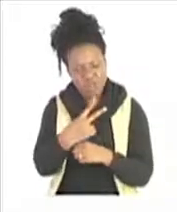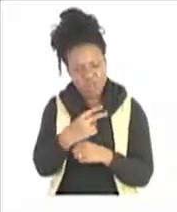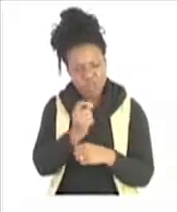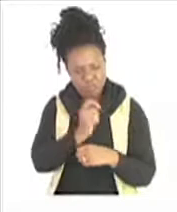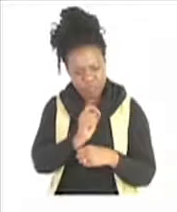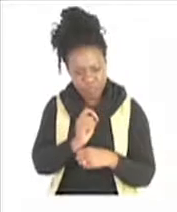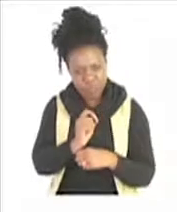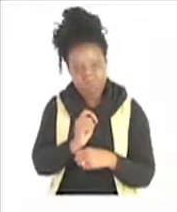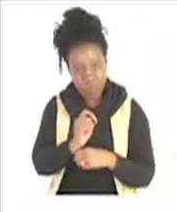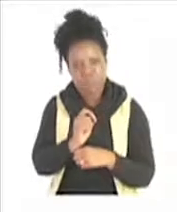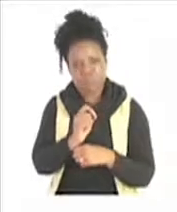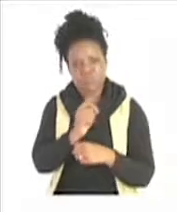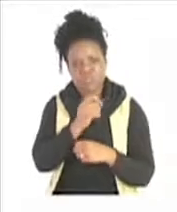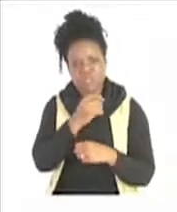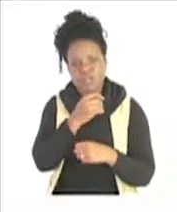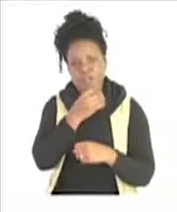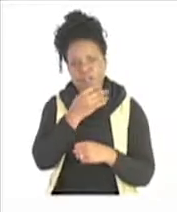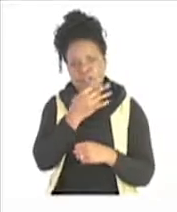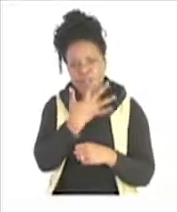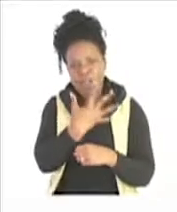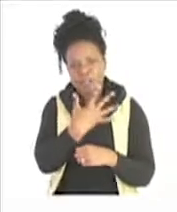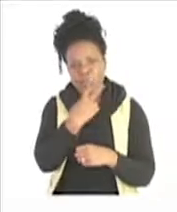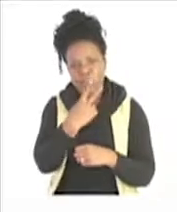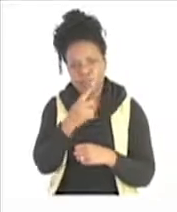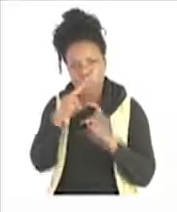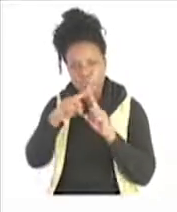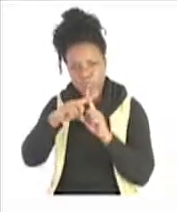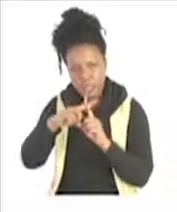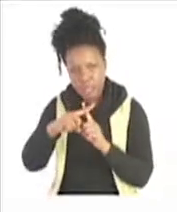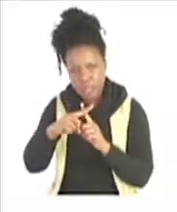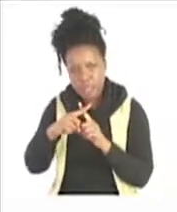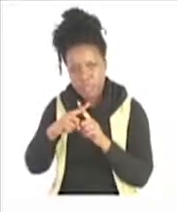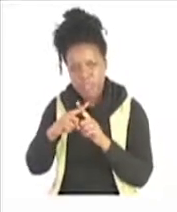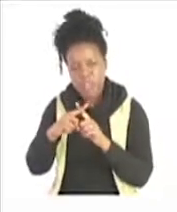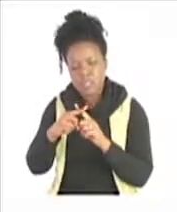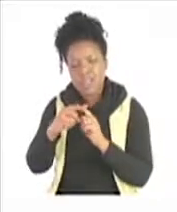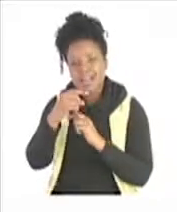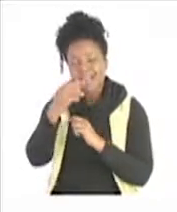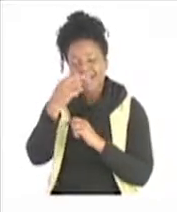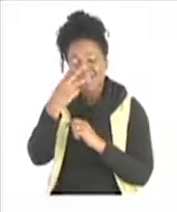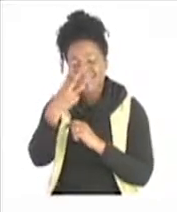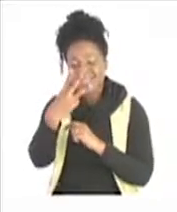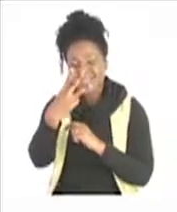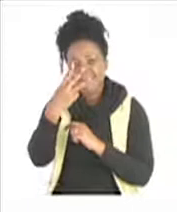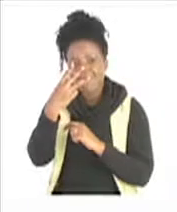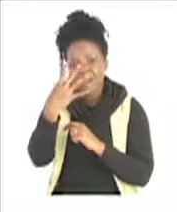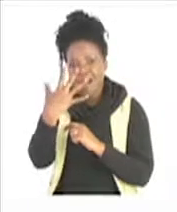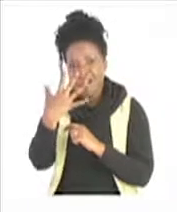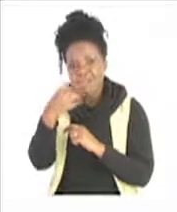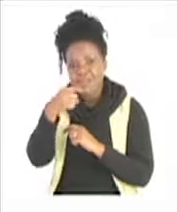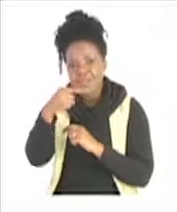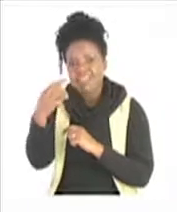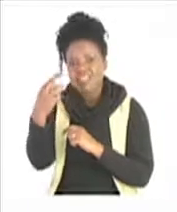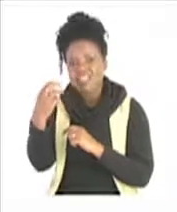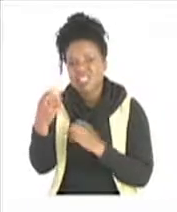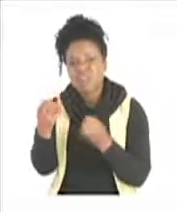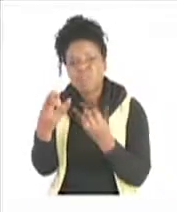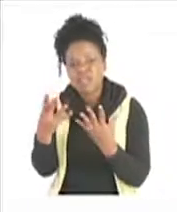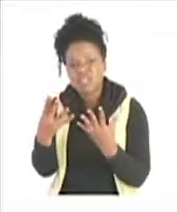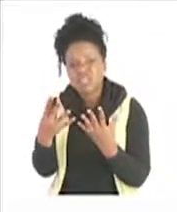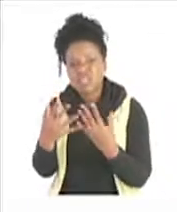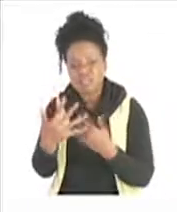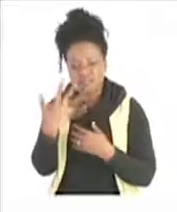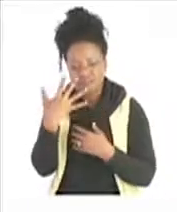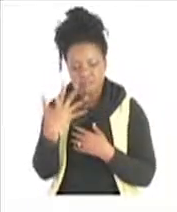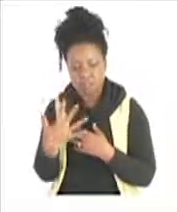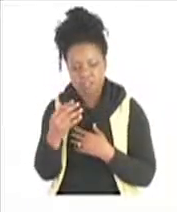52 times. Now we do the bracket sum. 35 minus 30 equals 5.